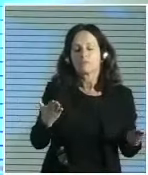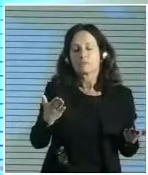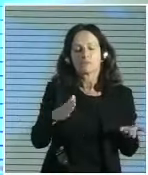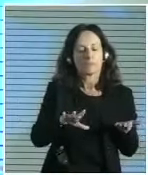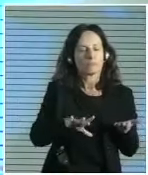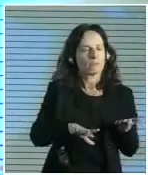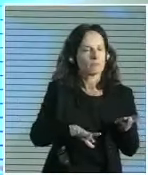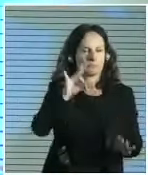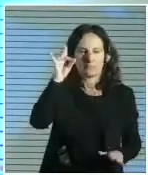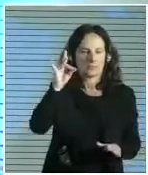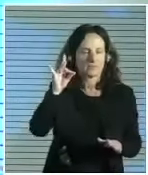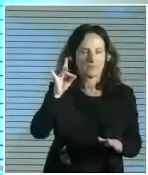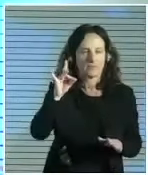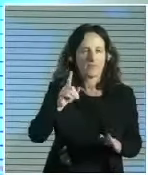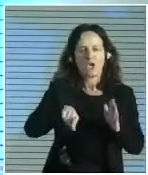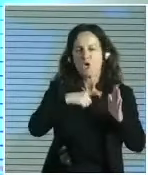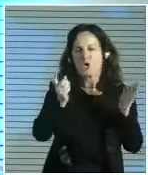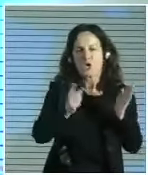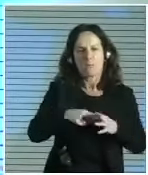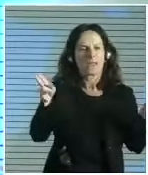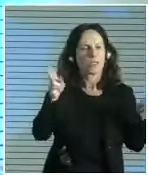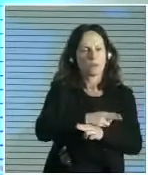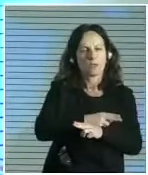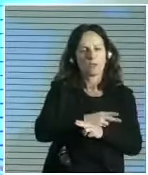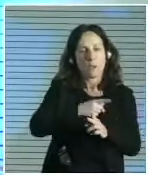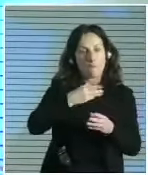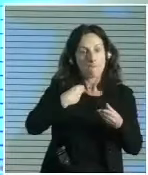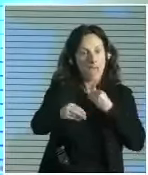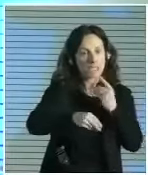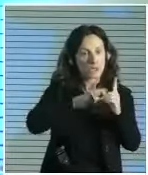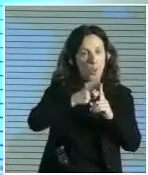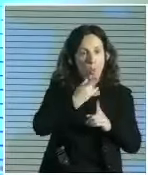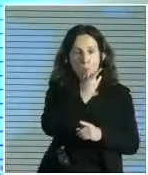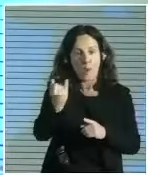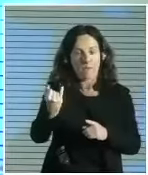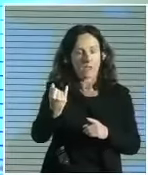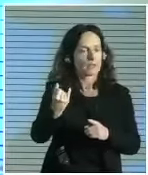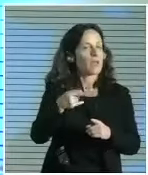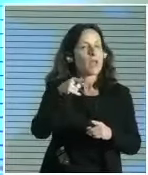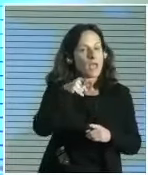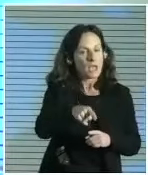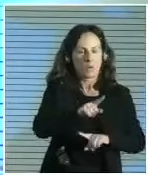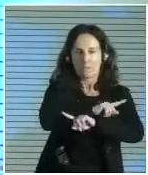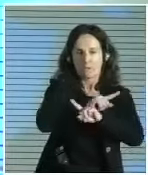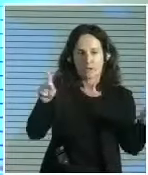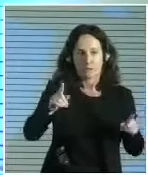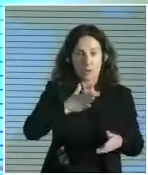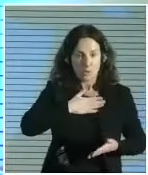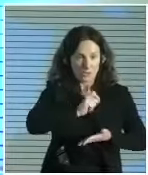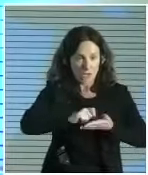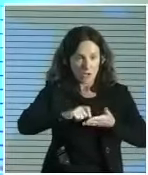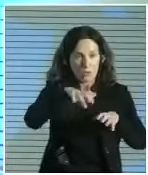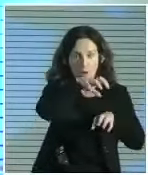single-use plastics on board and in our offices. But it's not very easy to